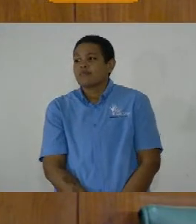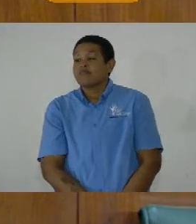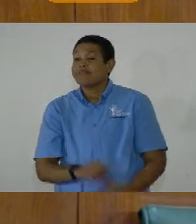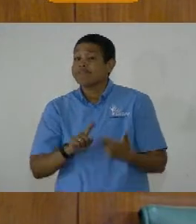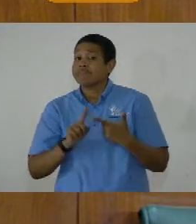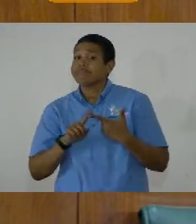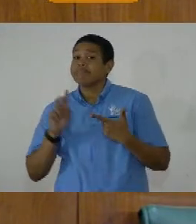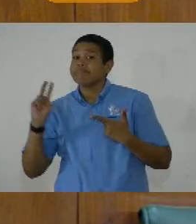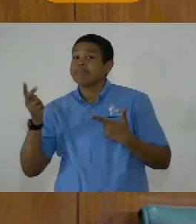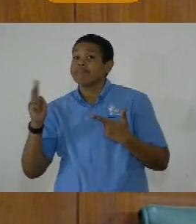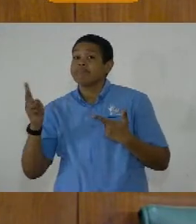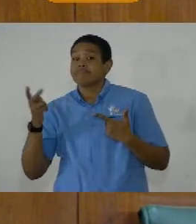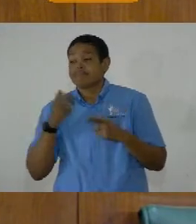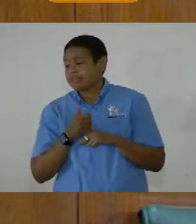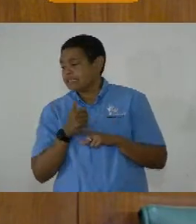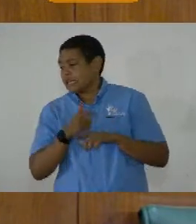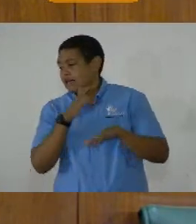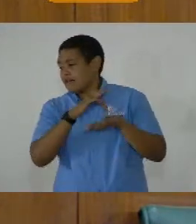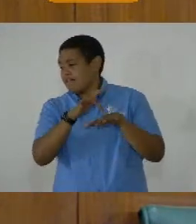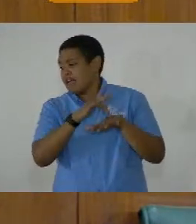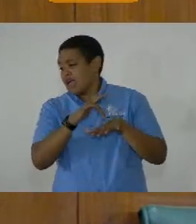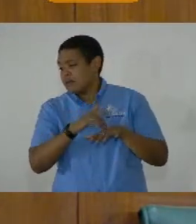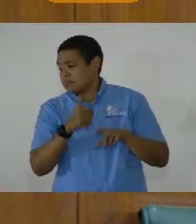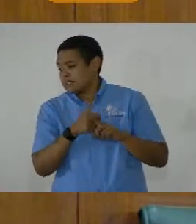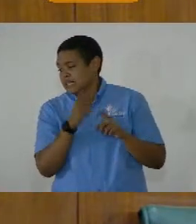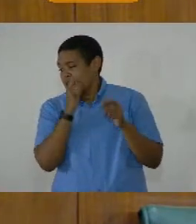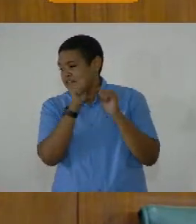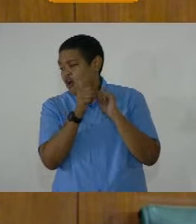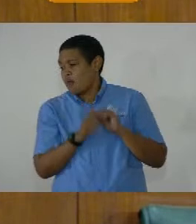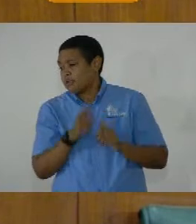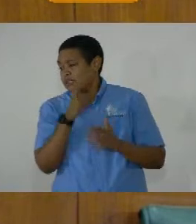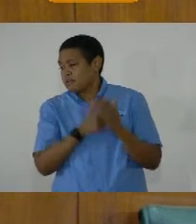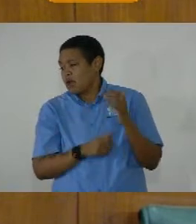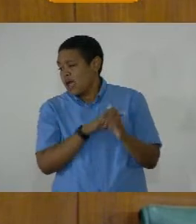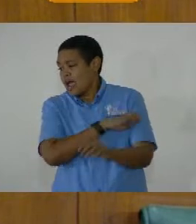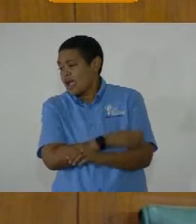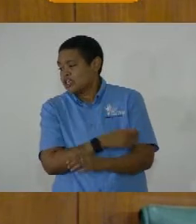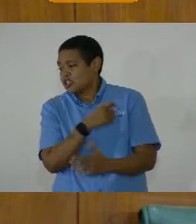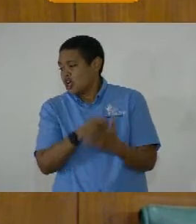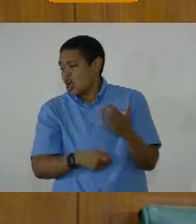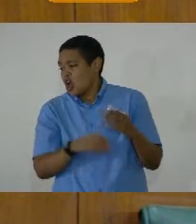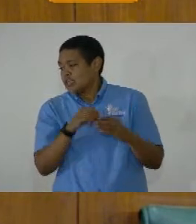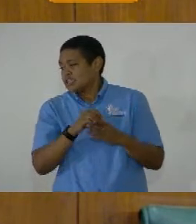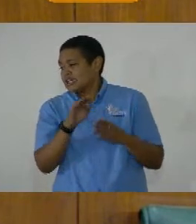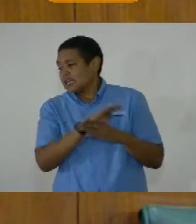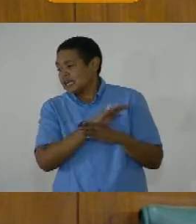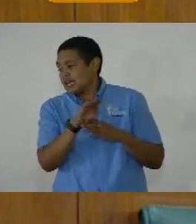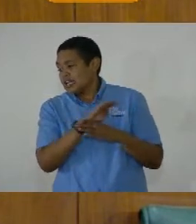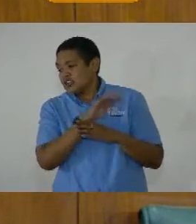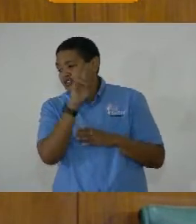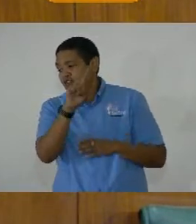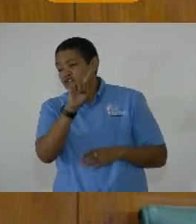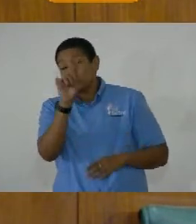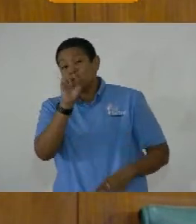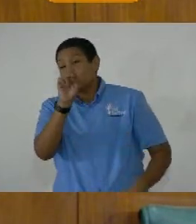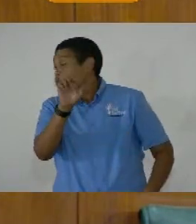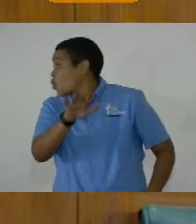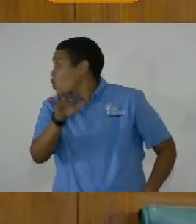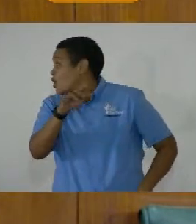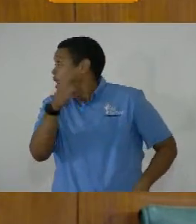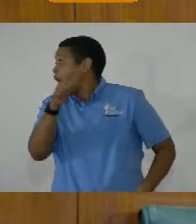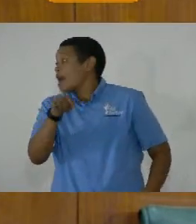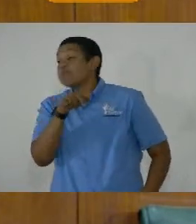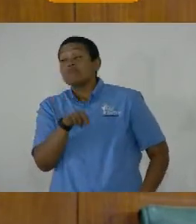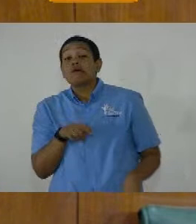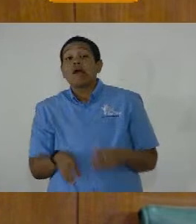2, the availability of competitively priced energy in industrial zones. And this,